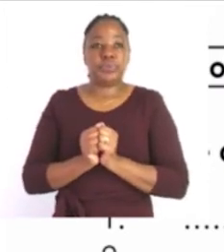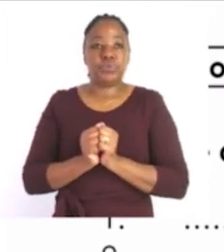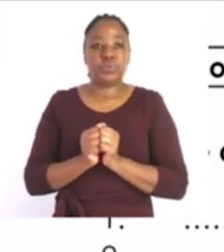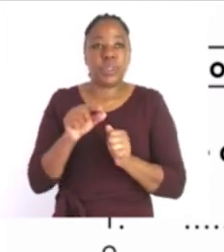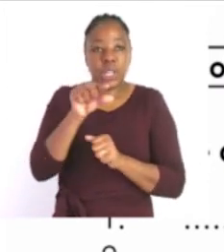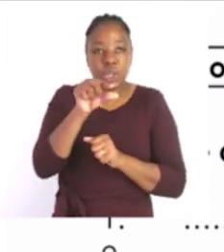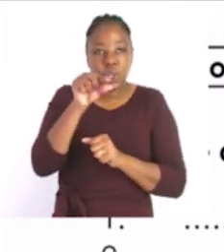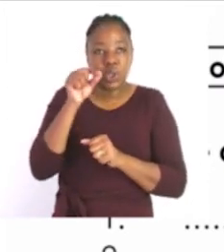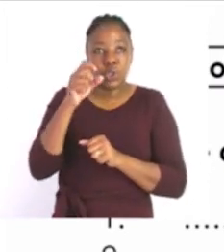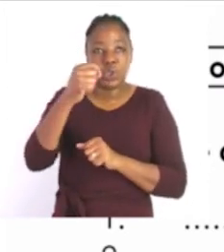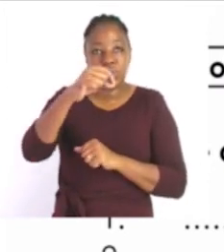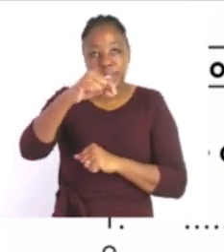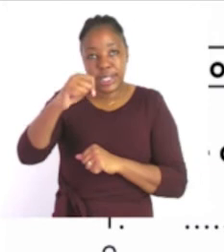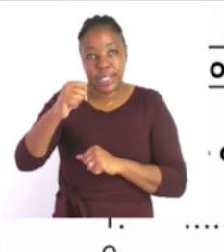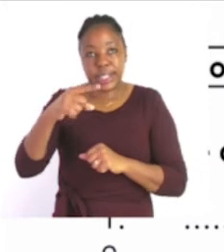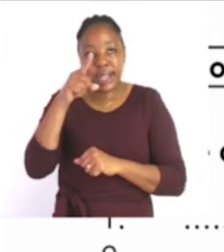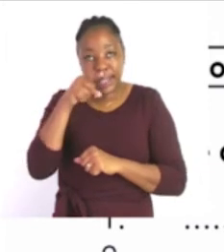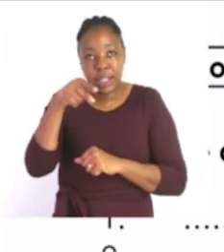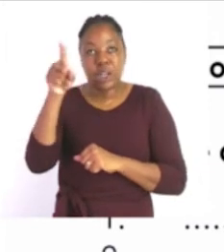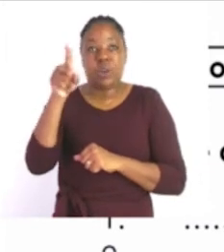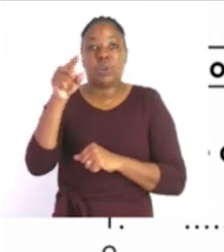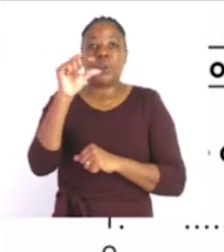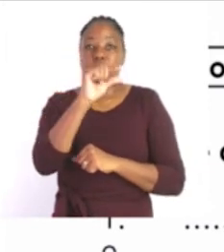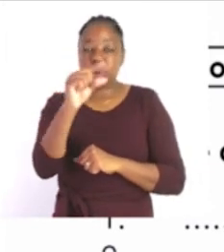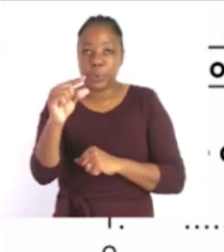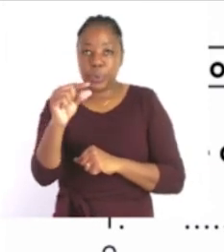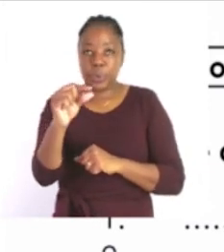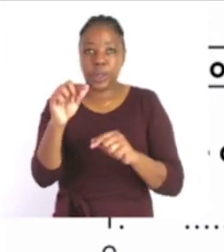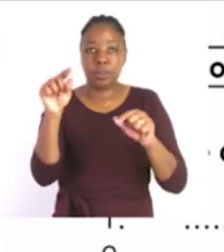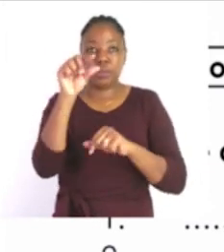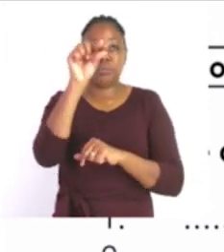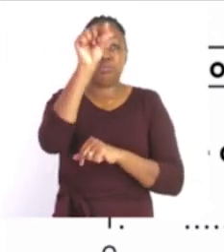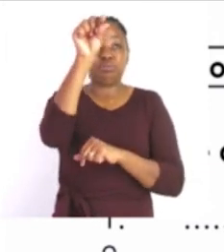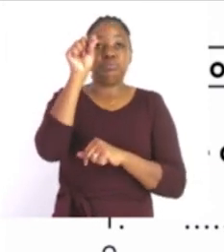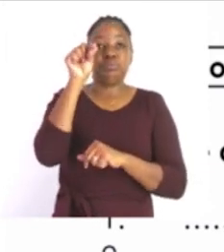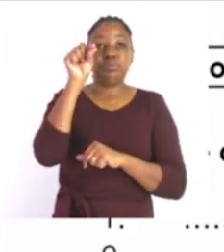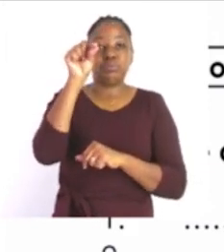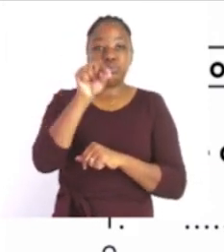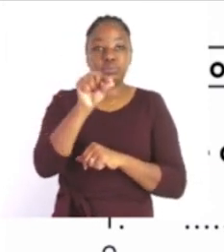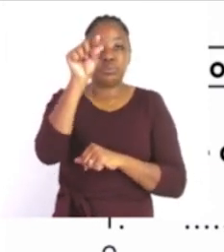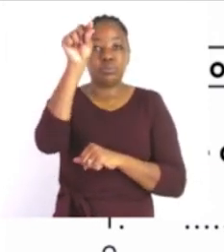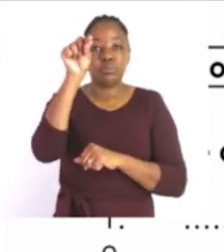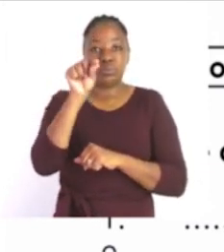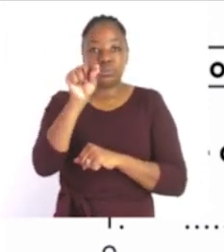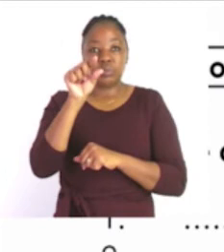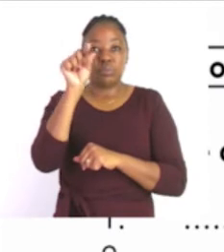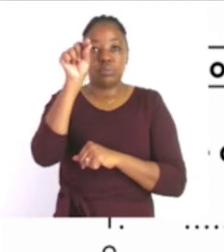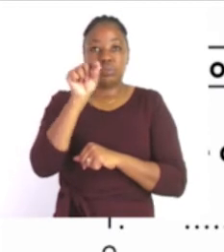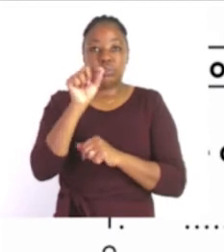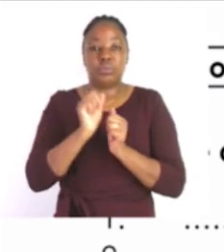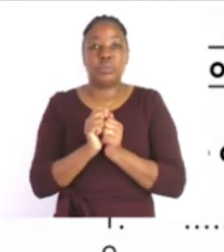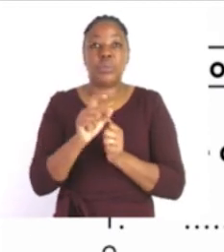choose and write the correct word from the word box. You can see from the word box we have all our question words